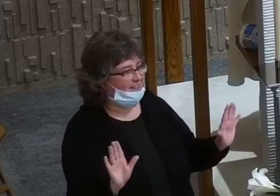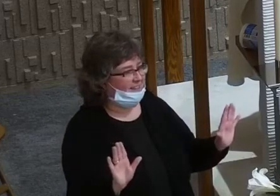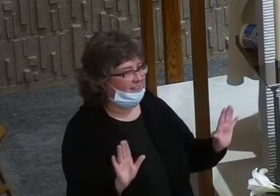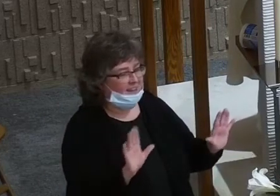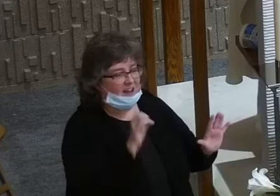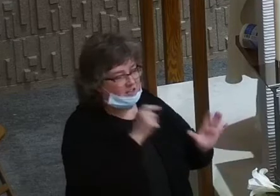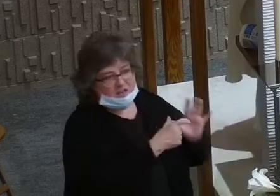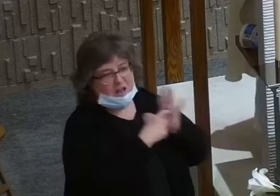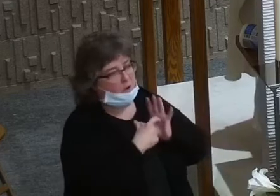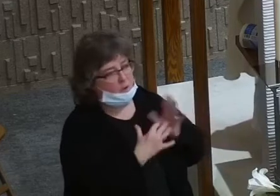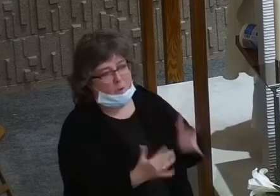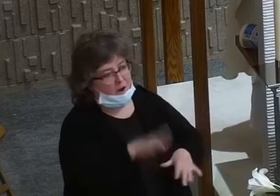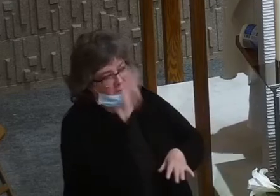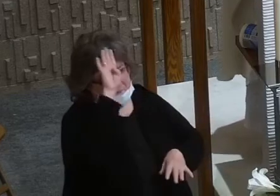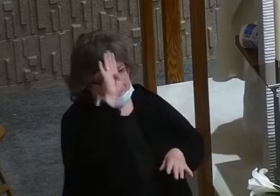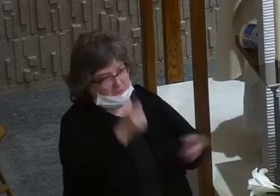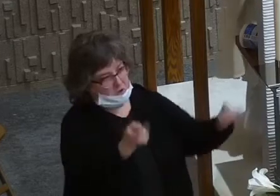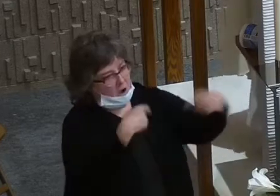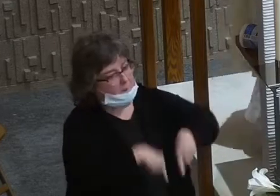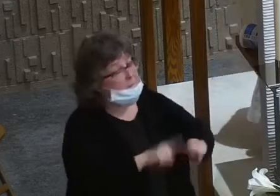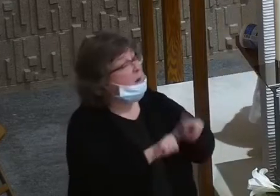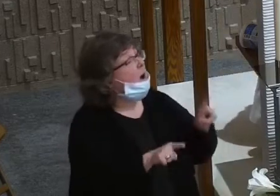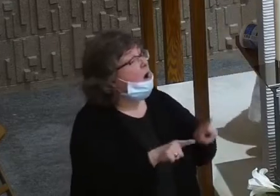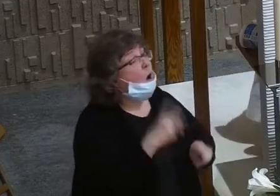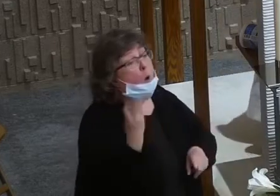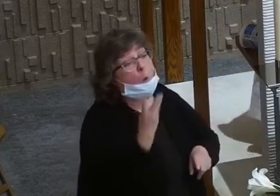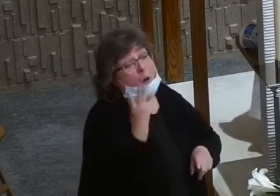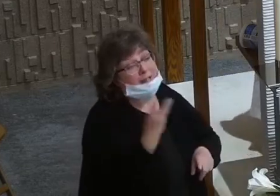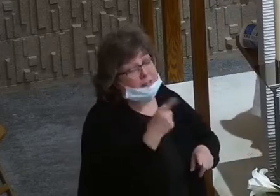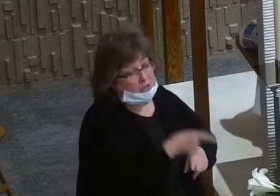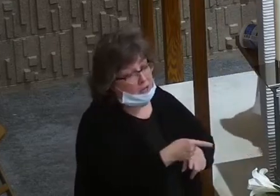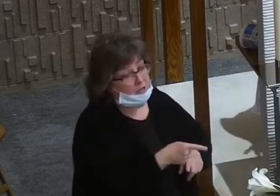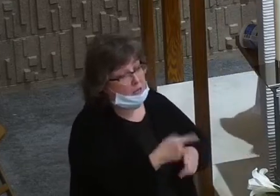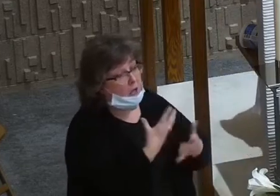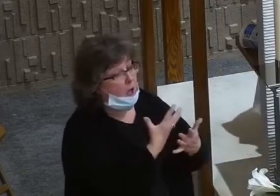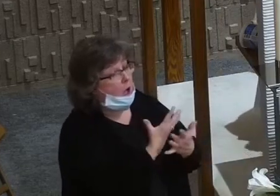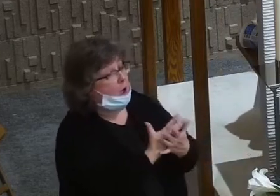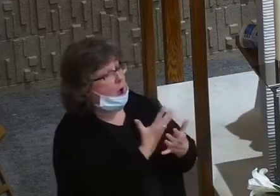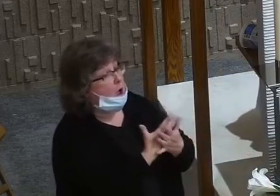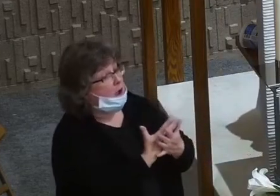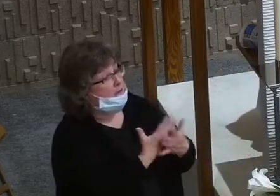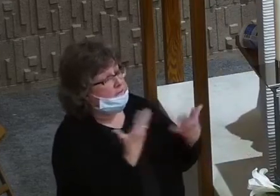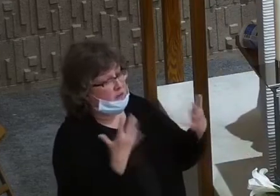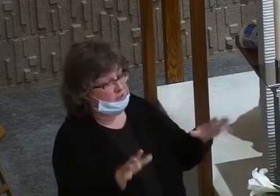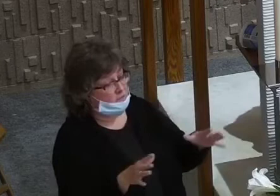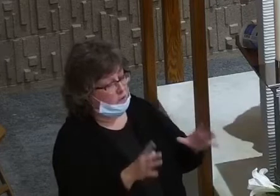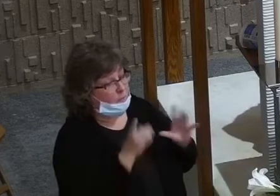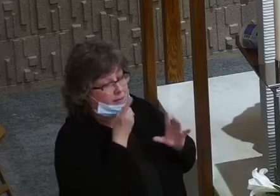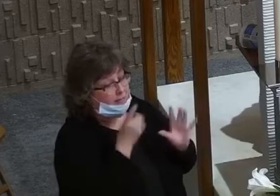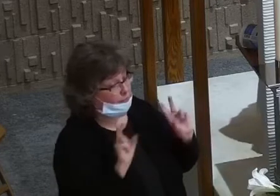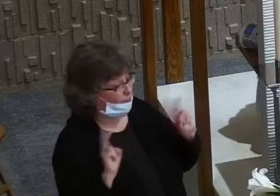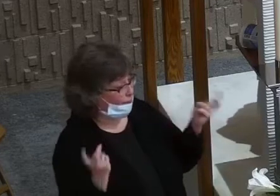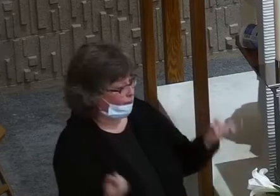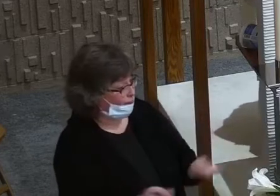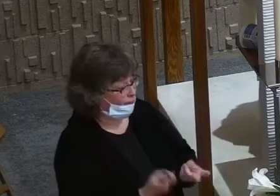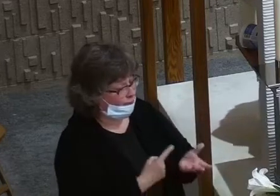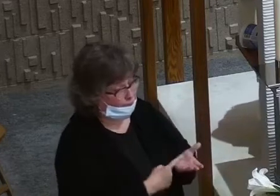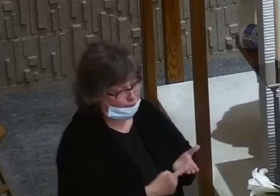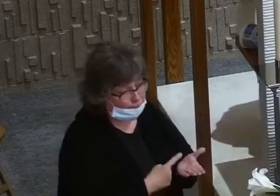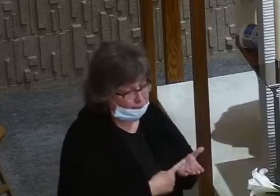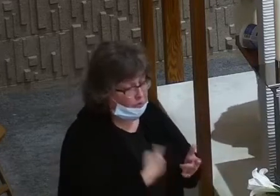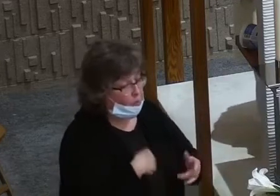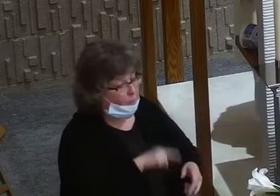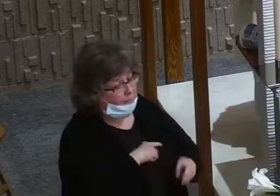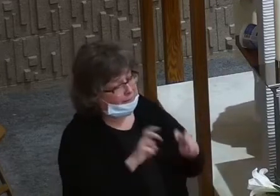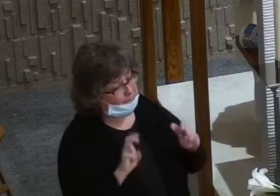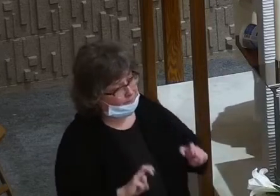one requiring the fire department to come, but it was Wednesday after we had confessions and we had dinner together, and as